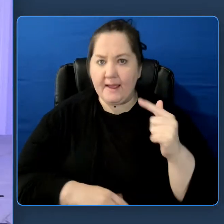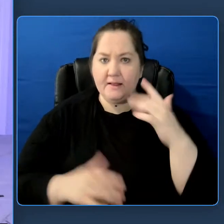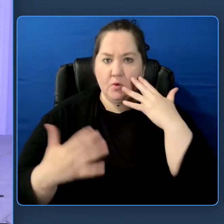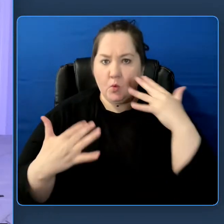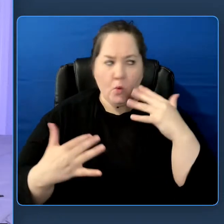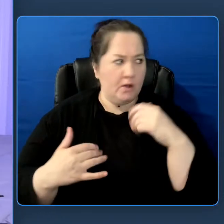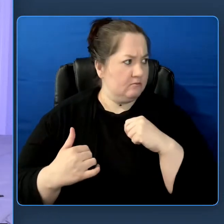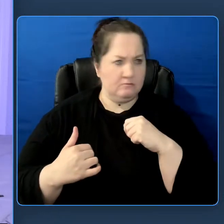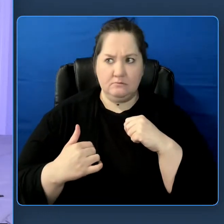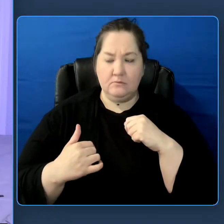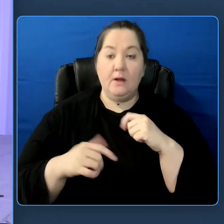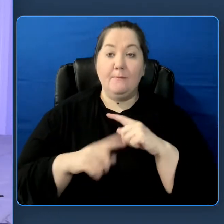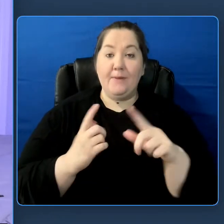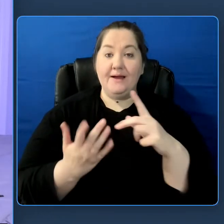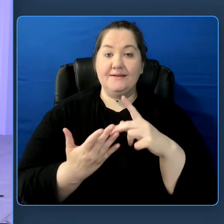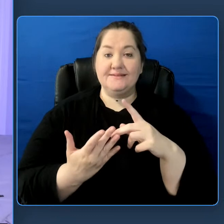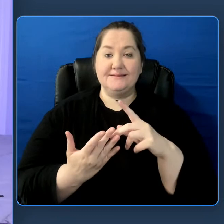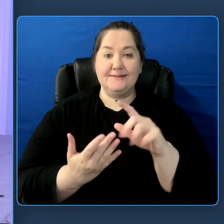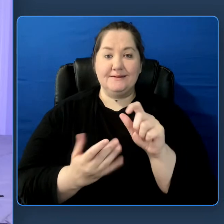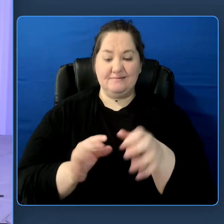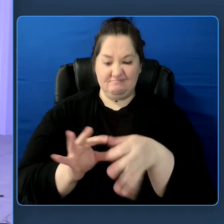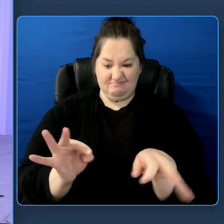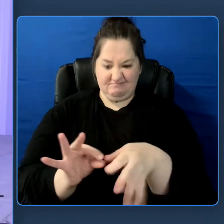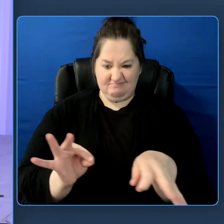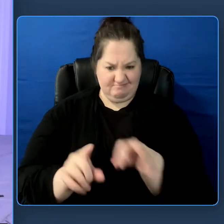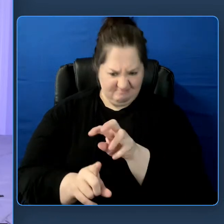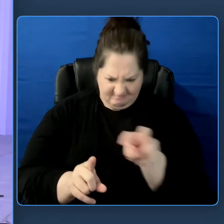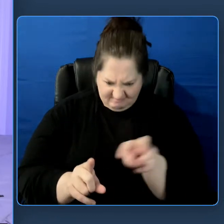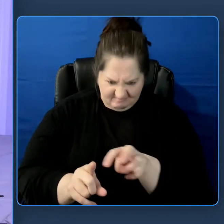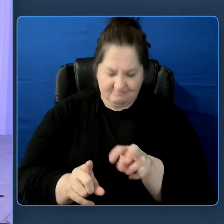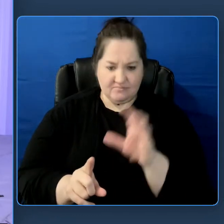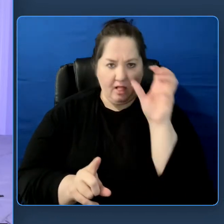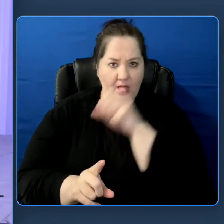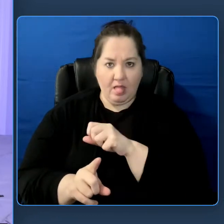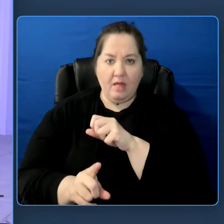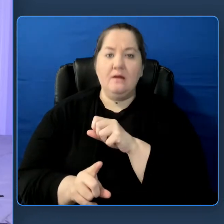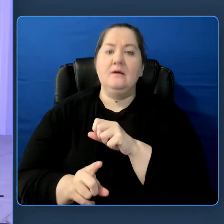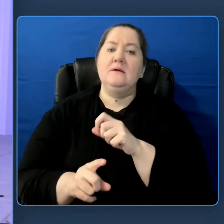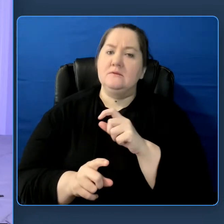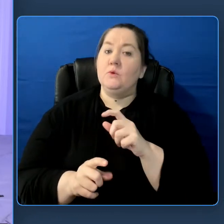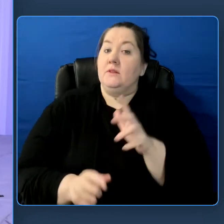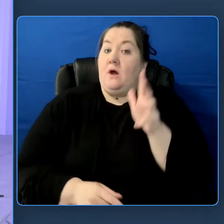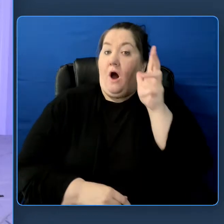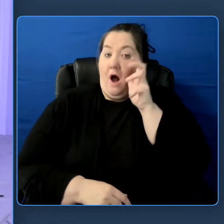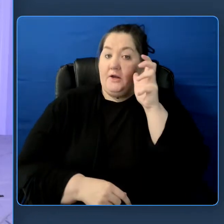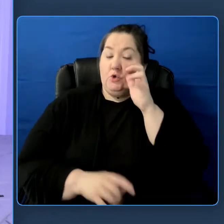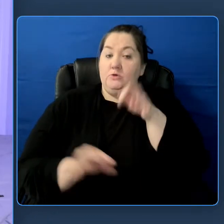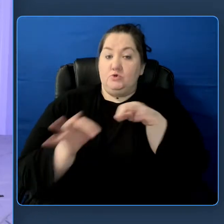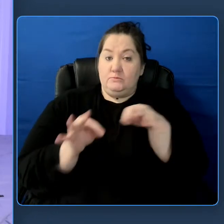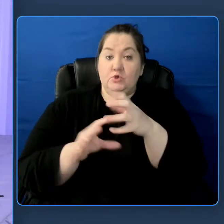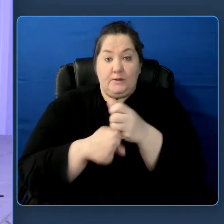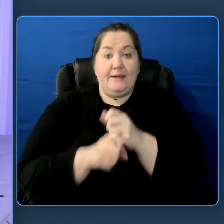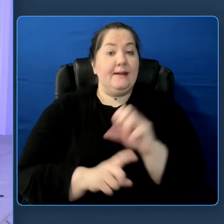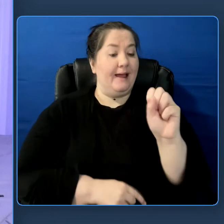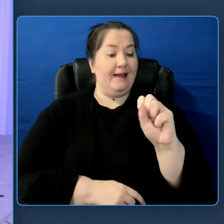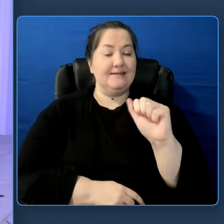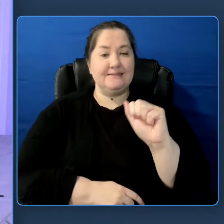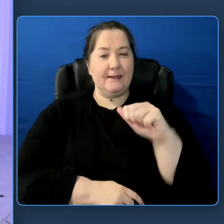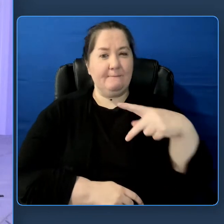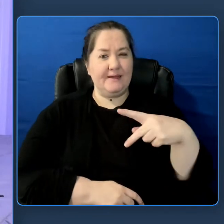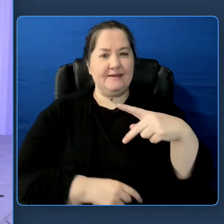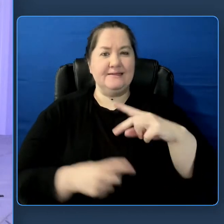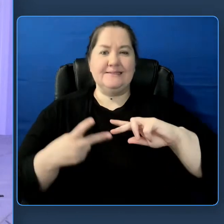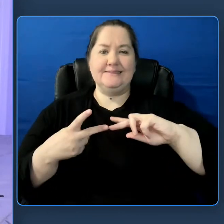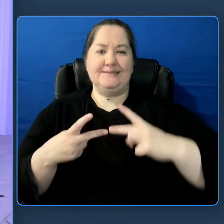in the program or the TV show. And you kind of do get that with audio description. So SAP is usually